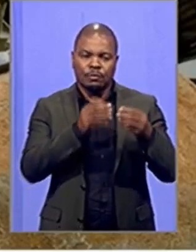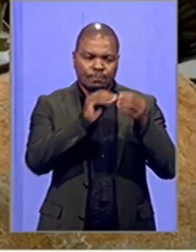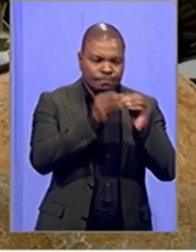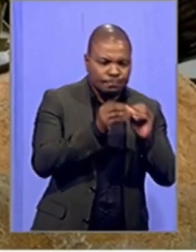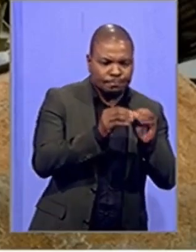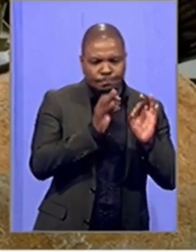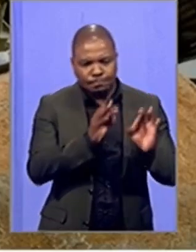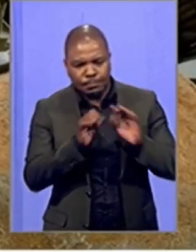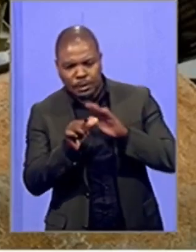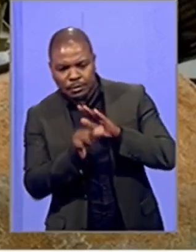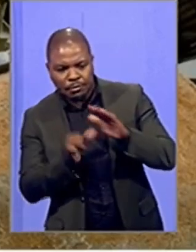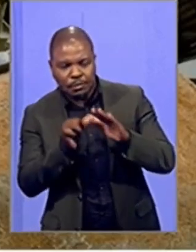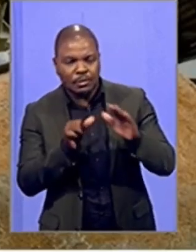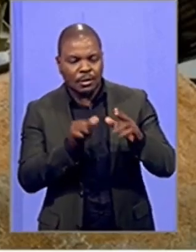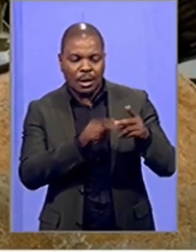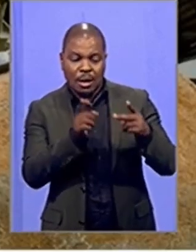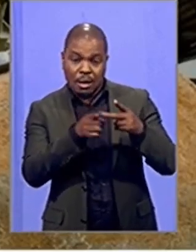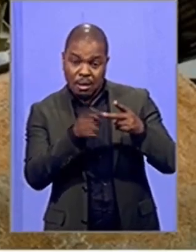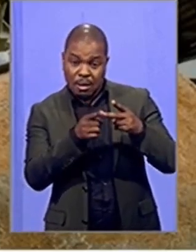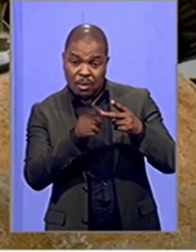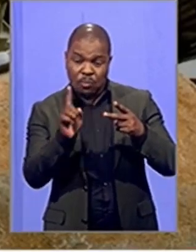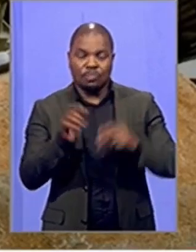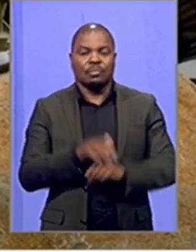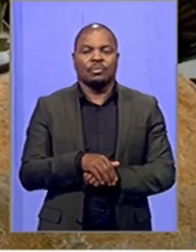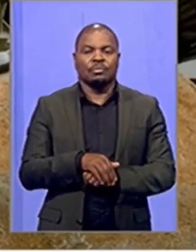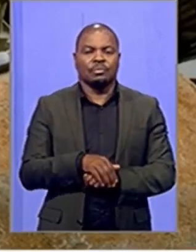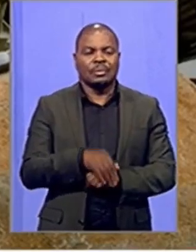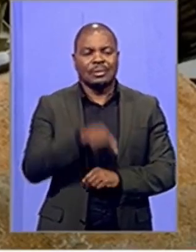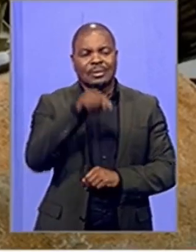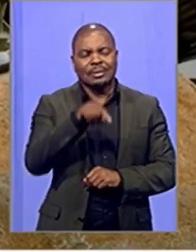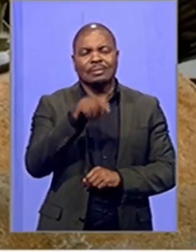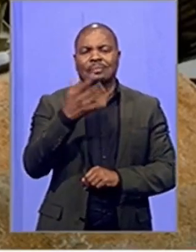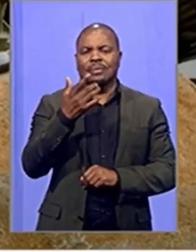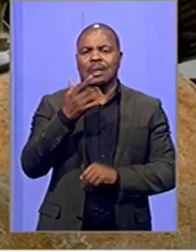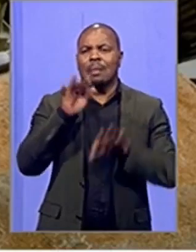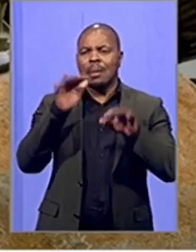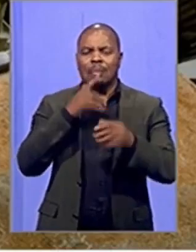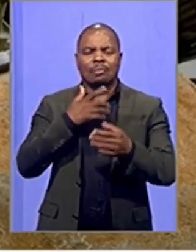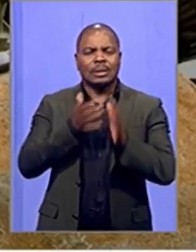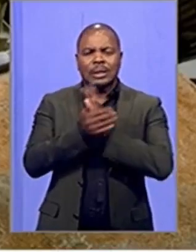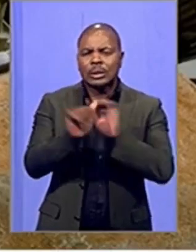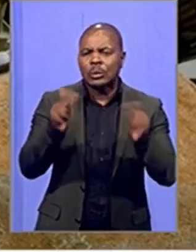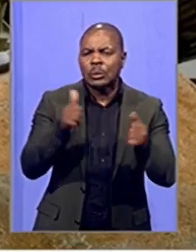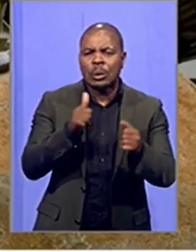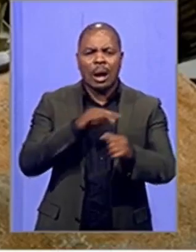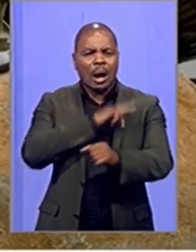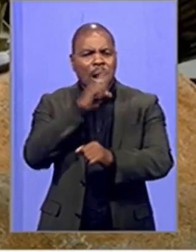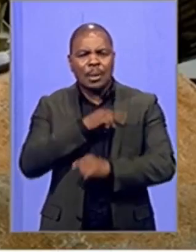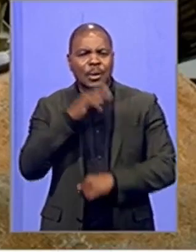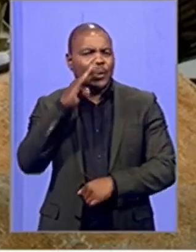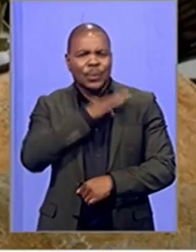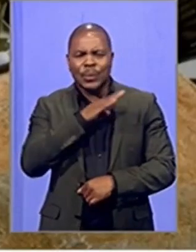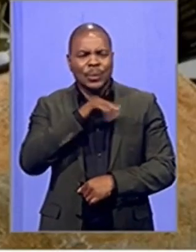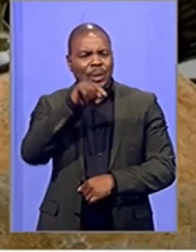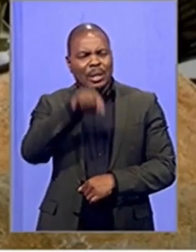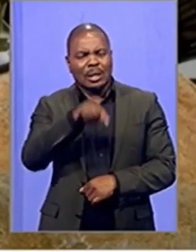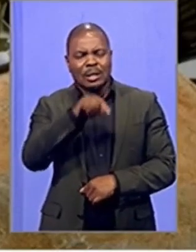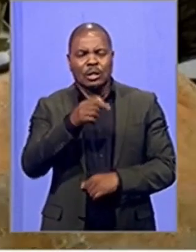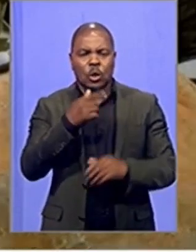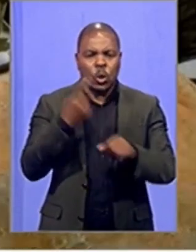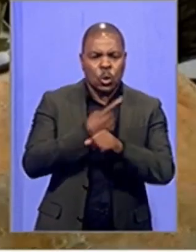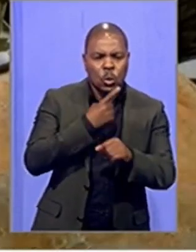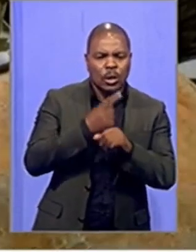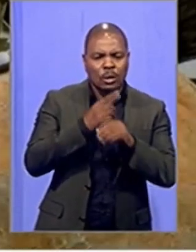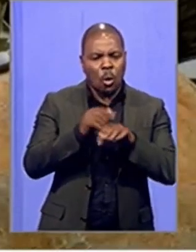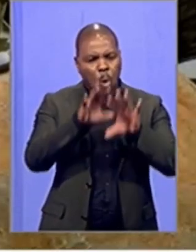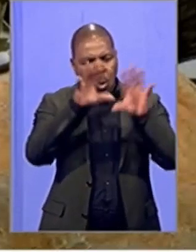the necessary maintenance, but also with the increasing shortage of capacity, not being able to always have